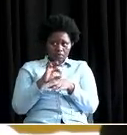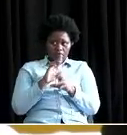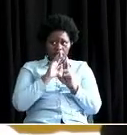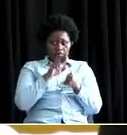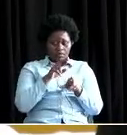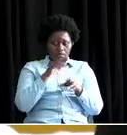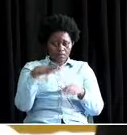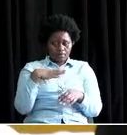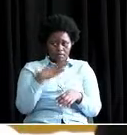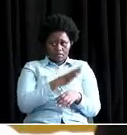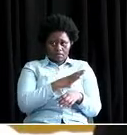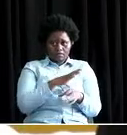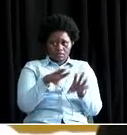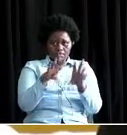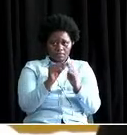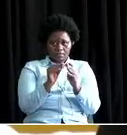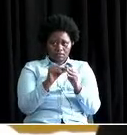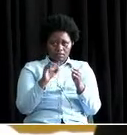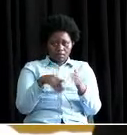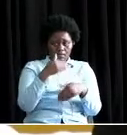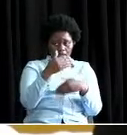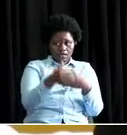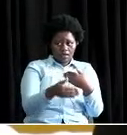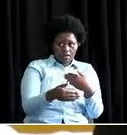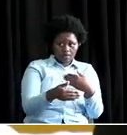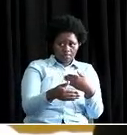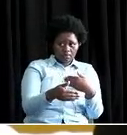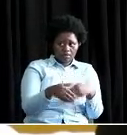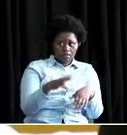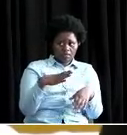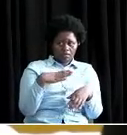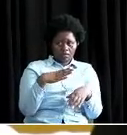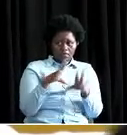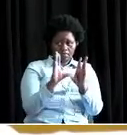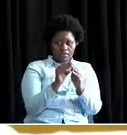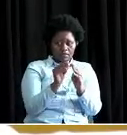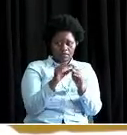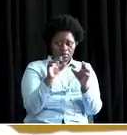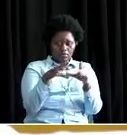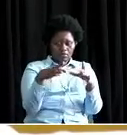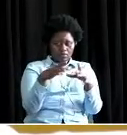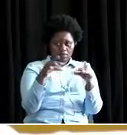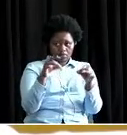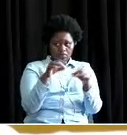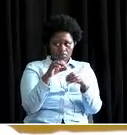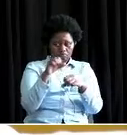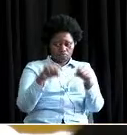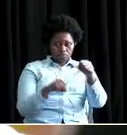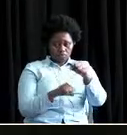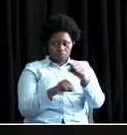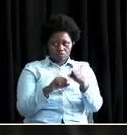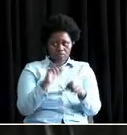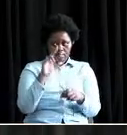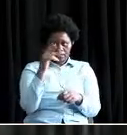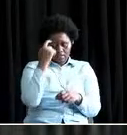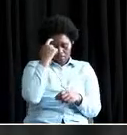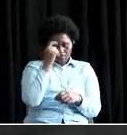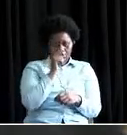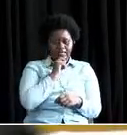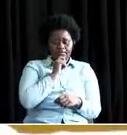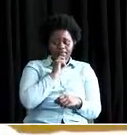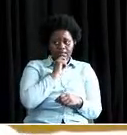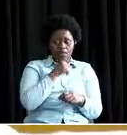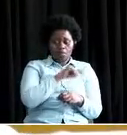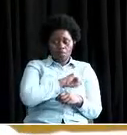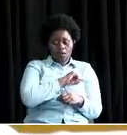in council meeting after the meeting that concluded at 8 o'clock at this meeting this morning, because